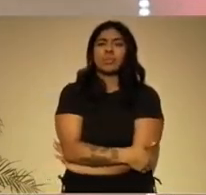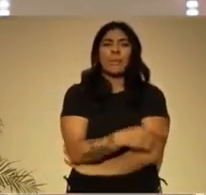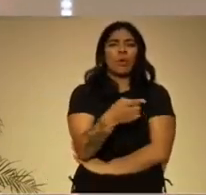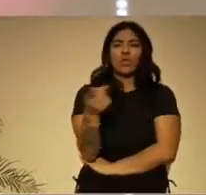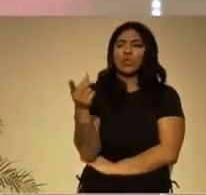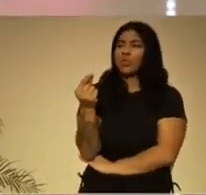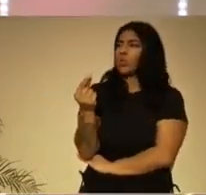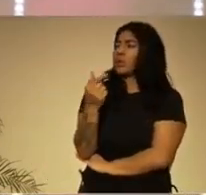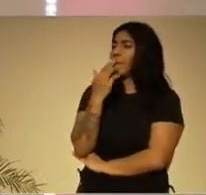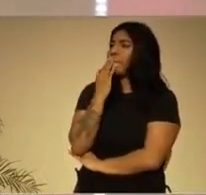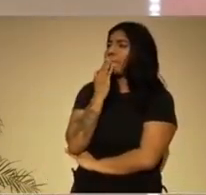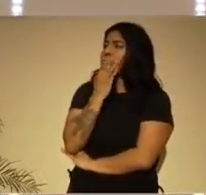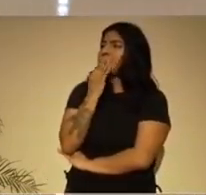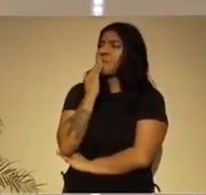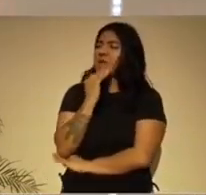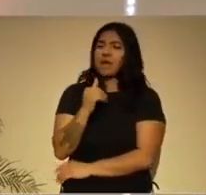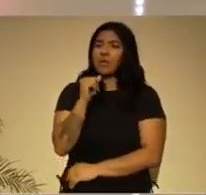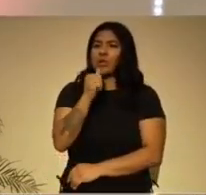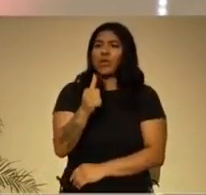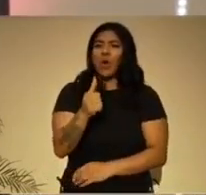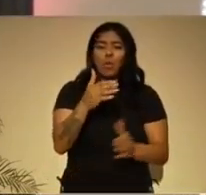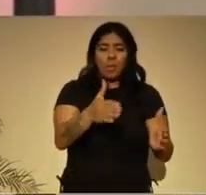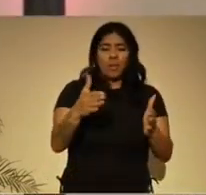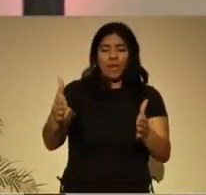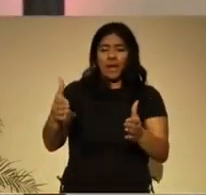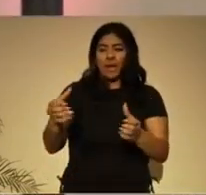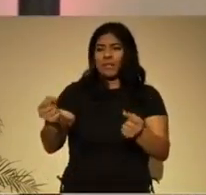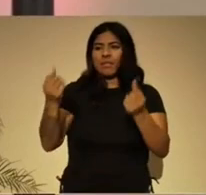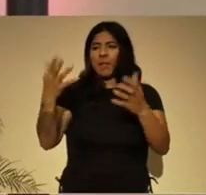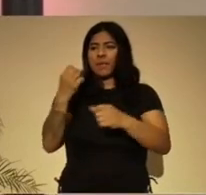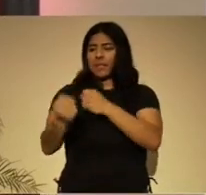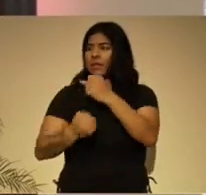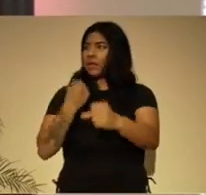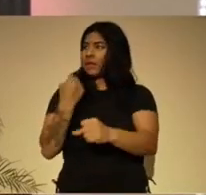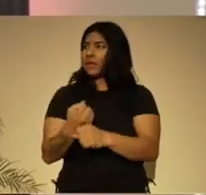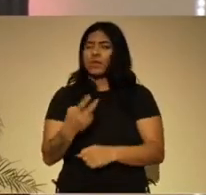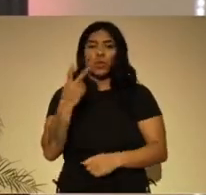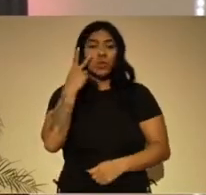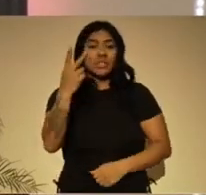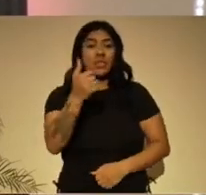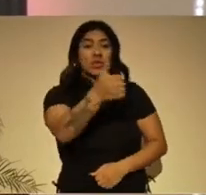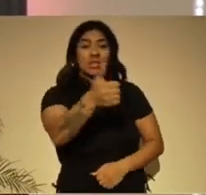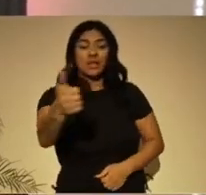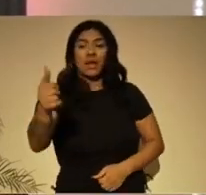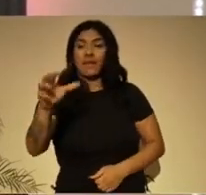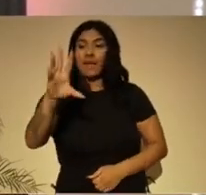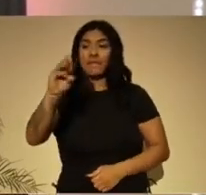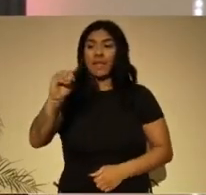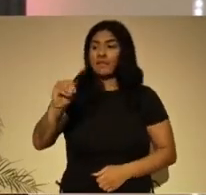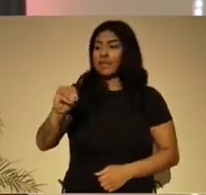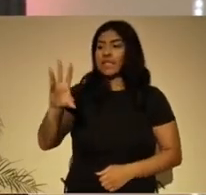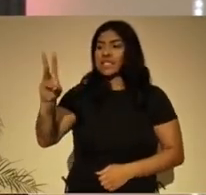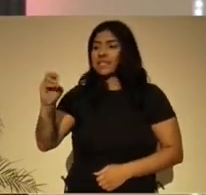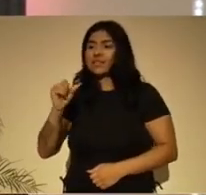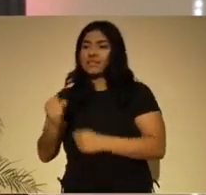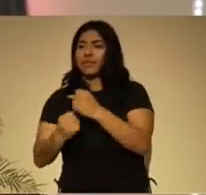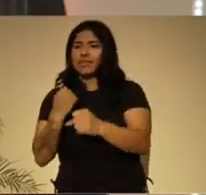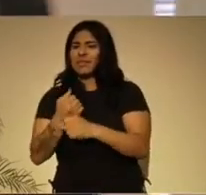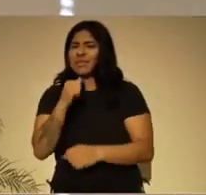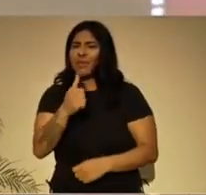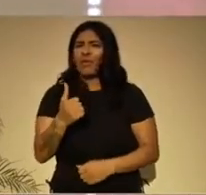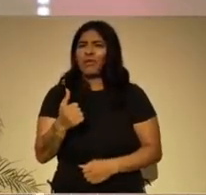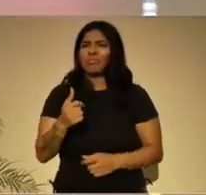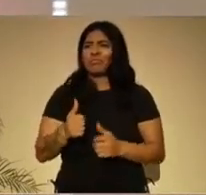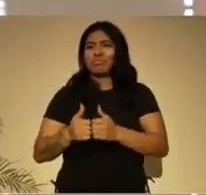Most of us don't even span out that long. Where do you see yourself in 50 years? Where do you see yourself in 6 years? We don't even go that